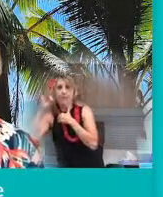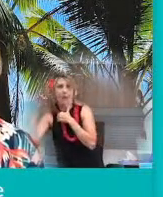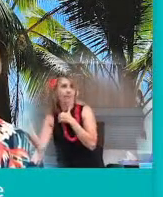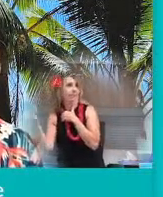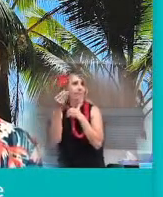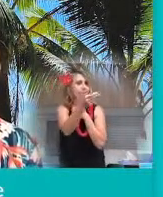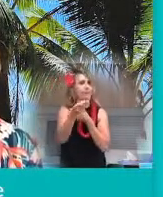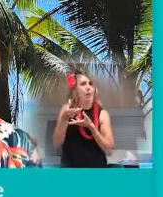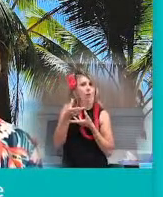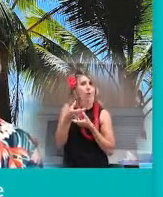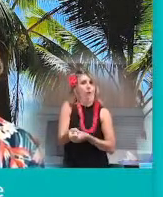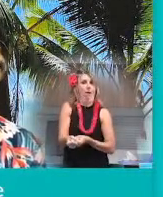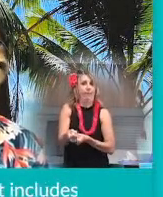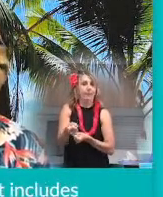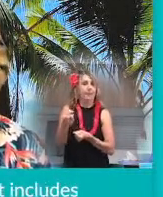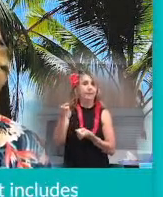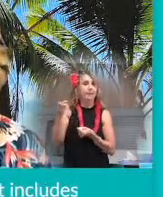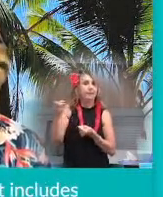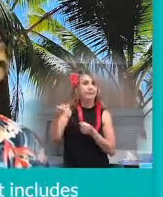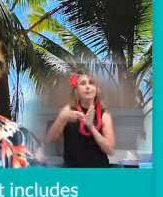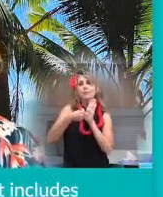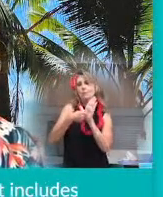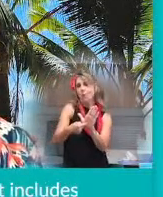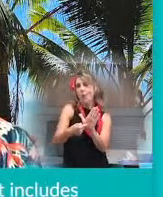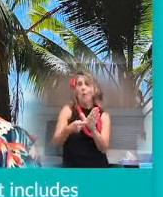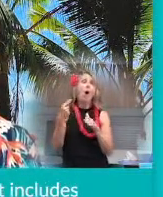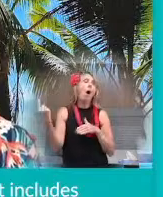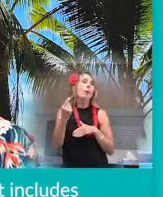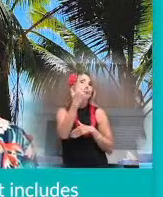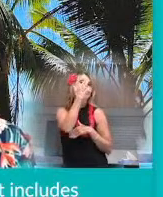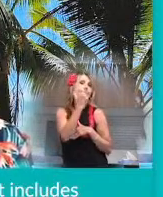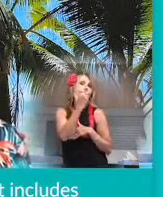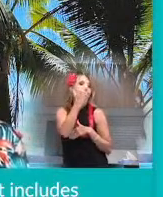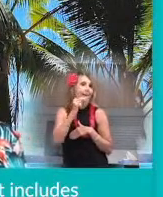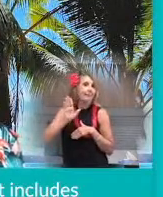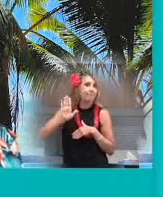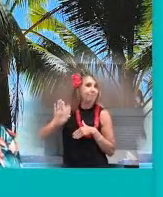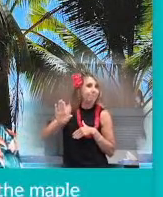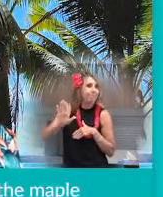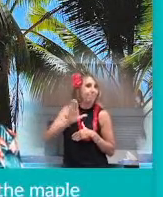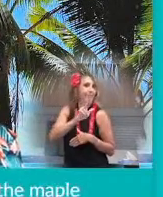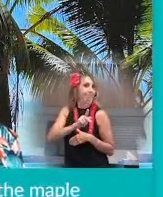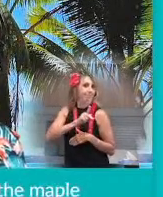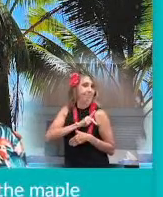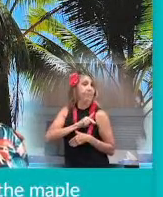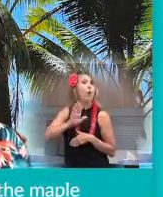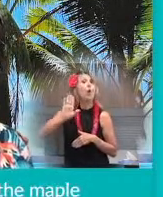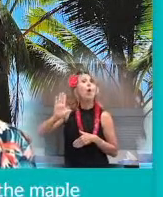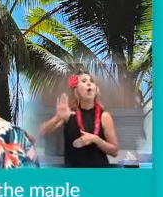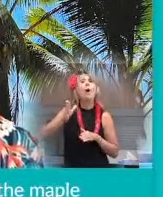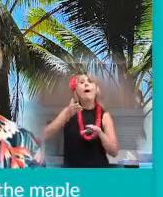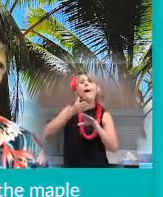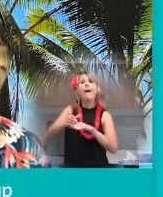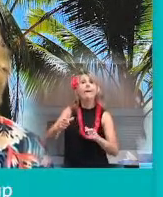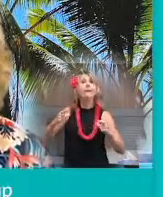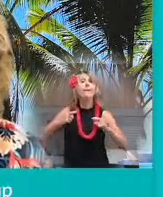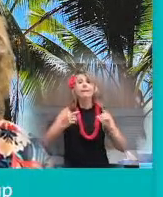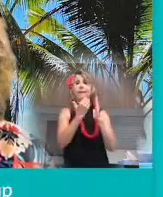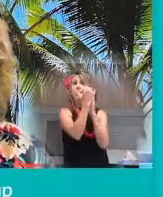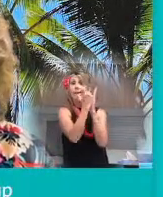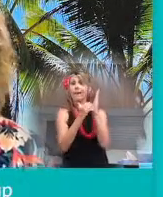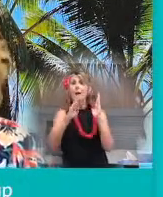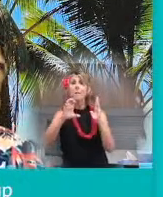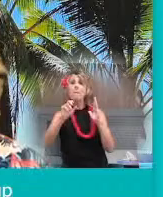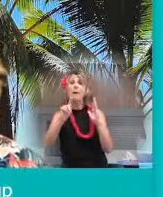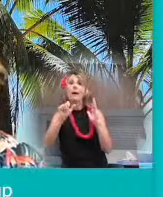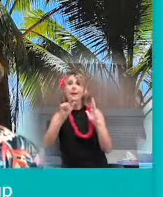great competence, confidence, grace, and humor. Her bucket list includes going to the parade in Toronto when the Maple Leafs win